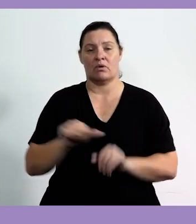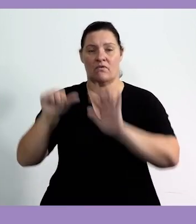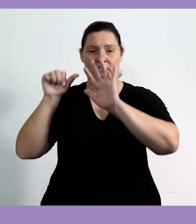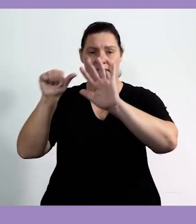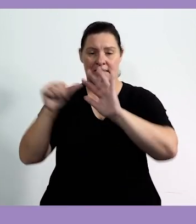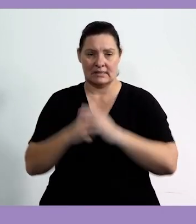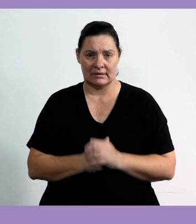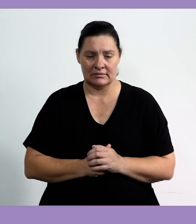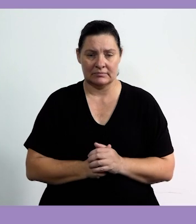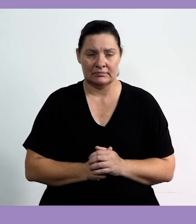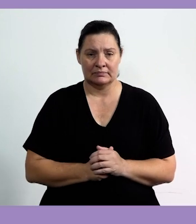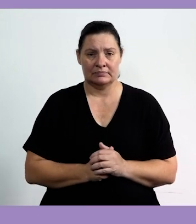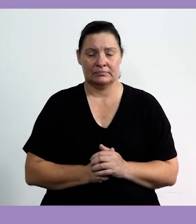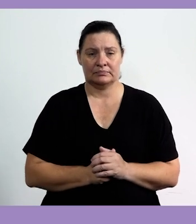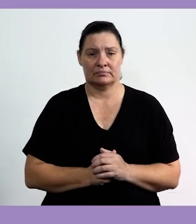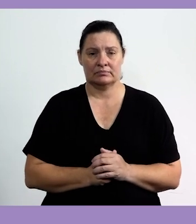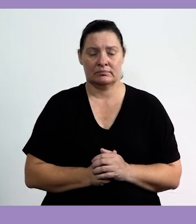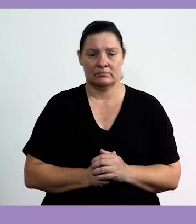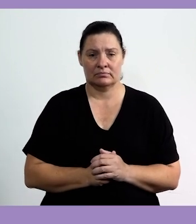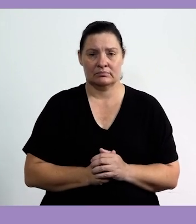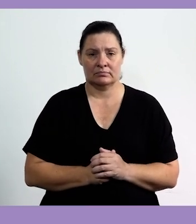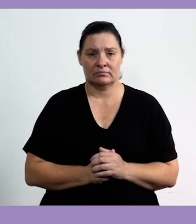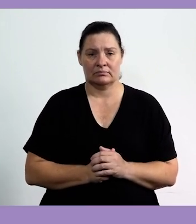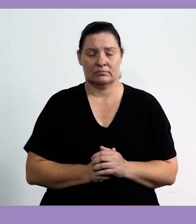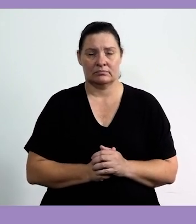again gives us an answer of 7 to the